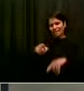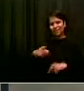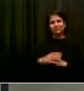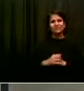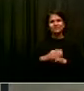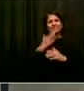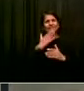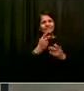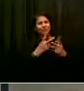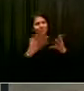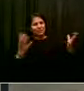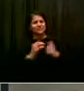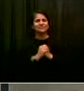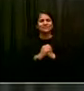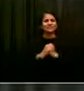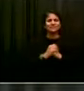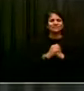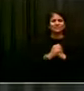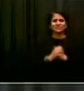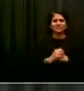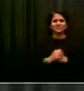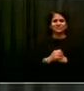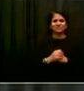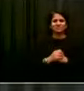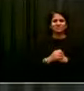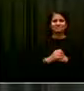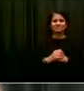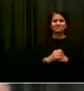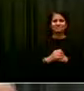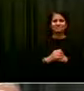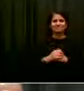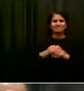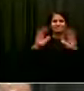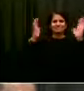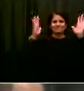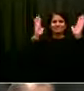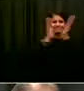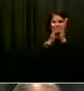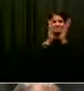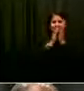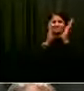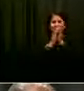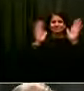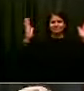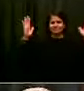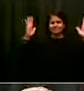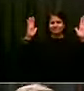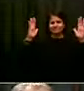Thank you, everybody. Thank you.